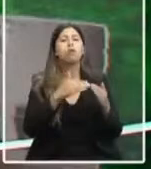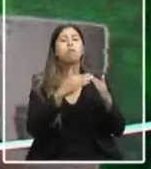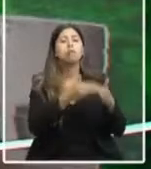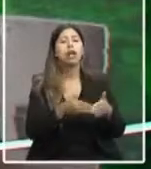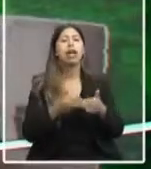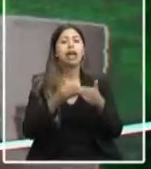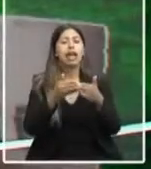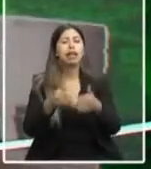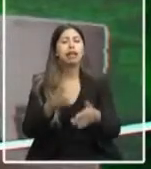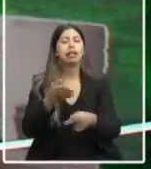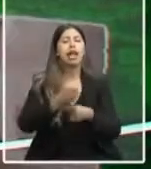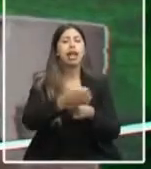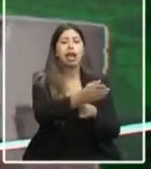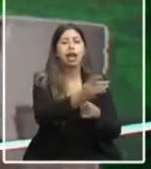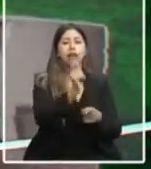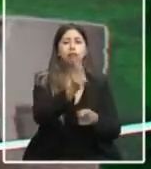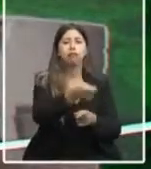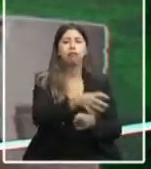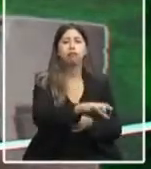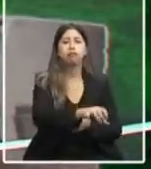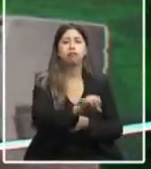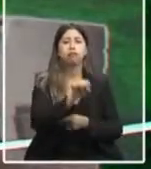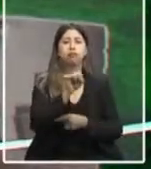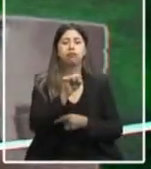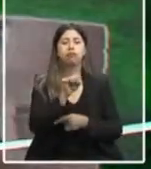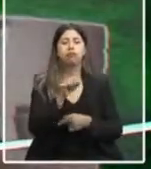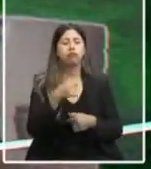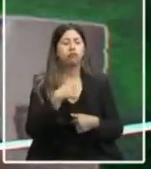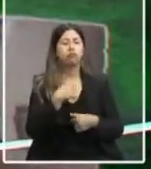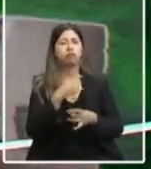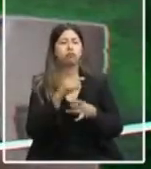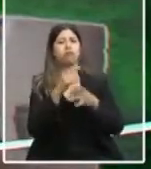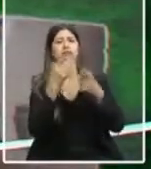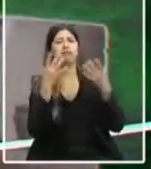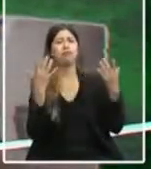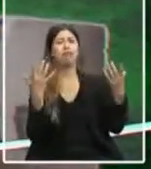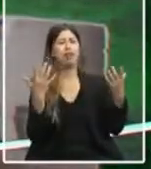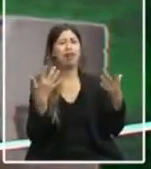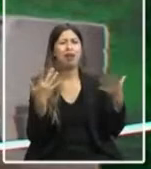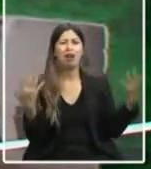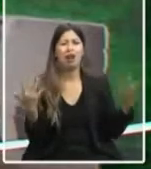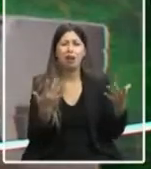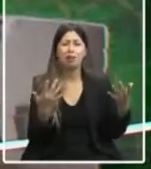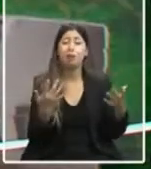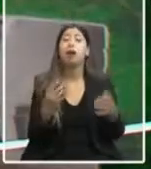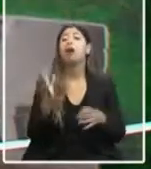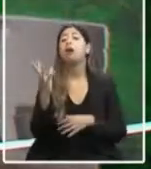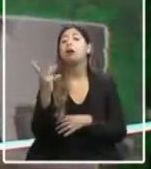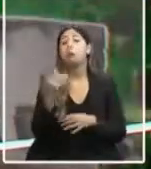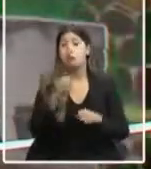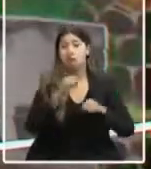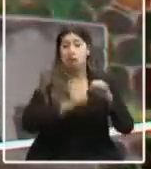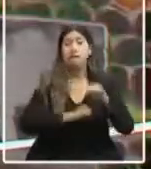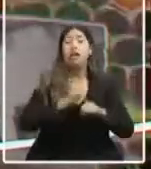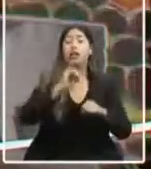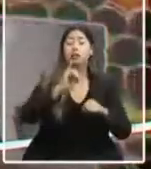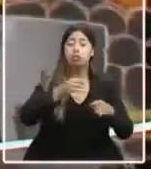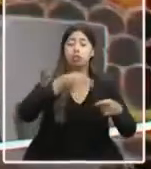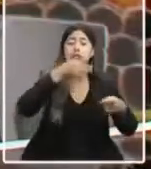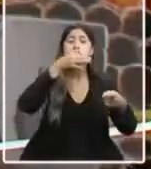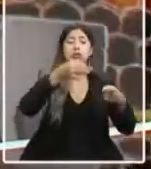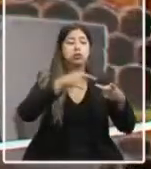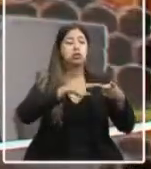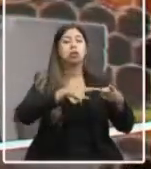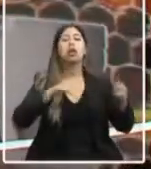It's just extraordinary. They could tell you how many factories there are, how many roads there are, how many kilometers of roads, but they couldn't tell you stocks of